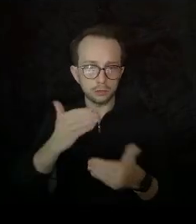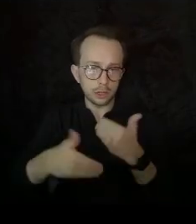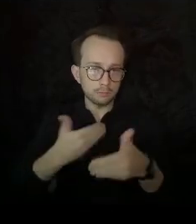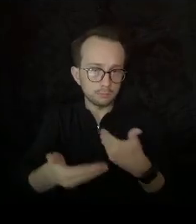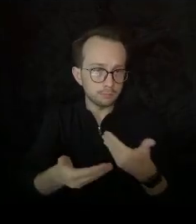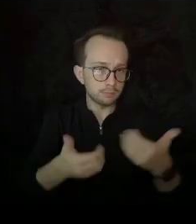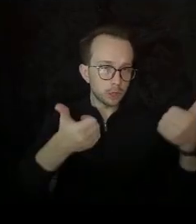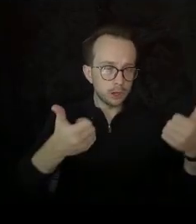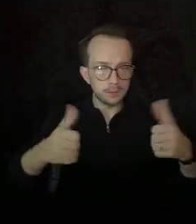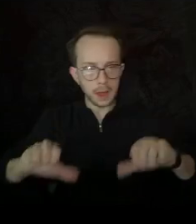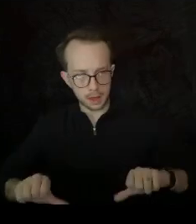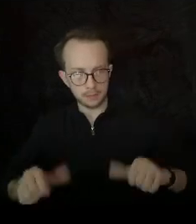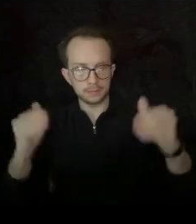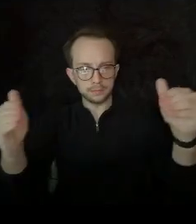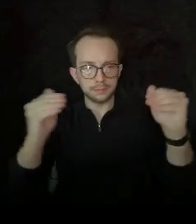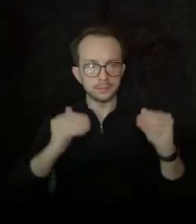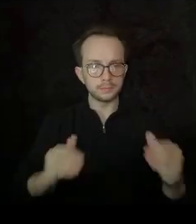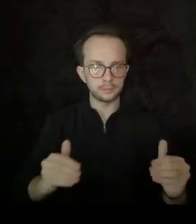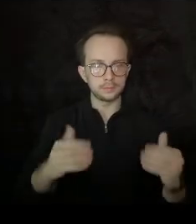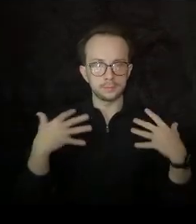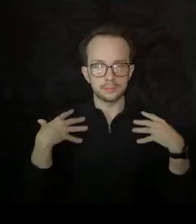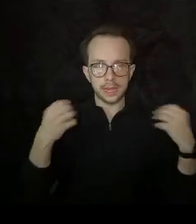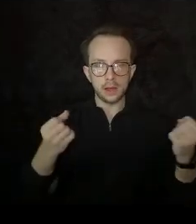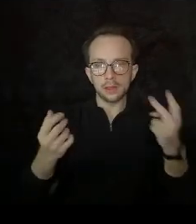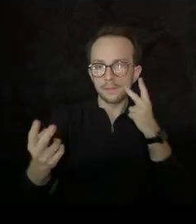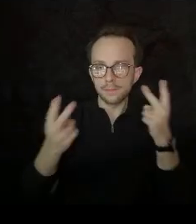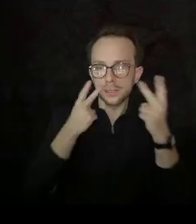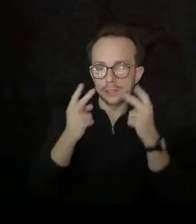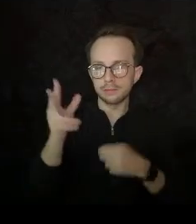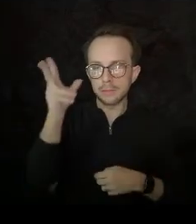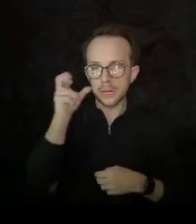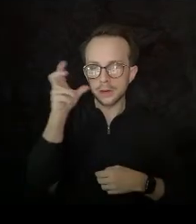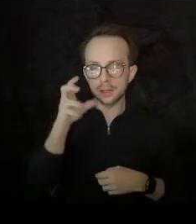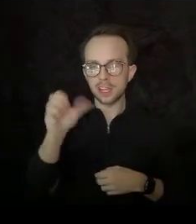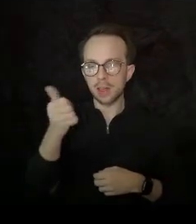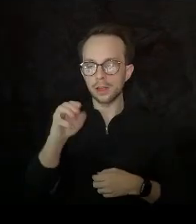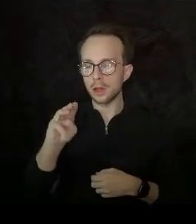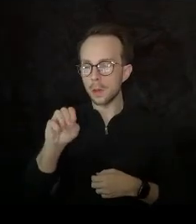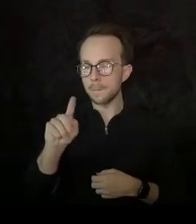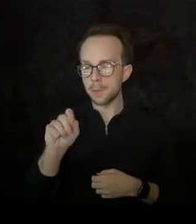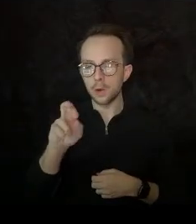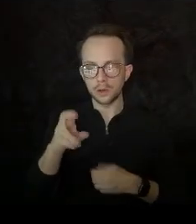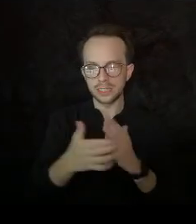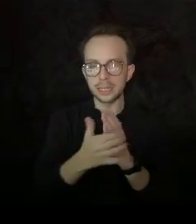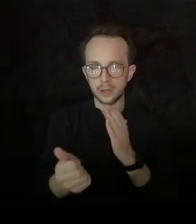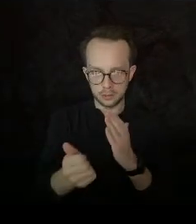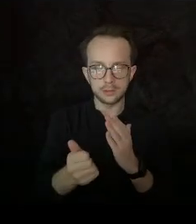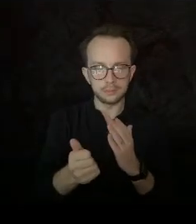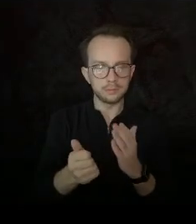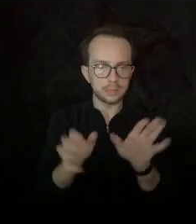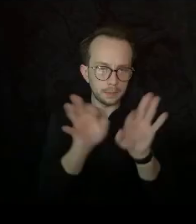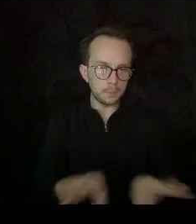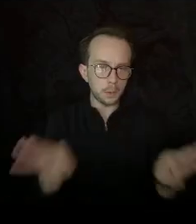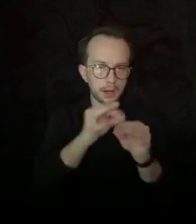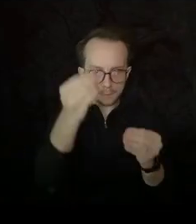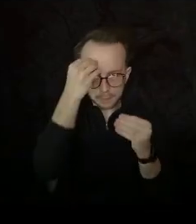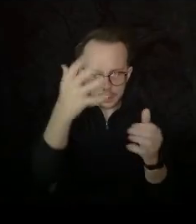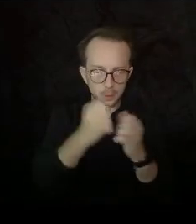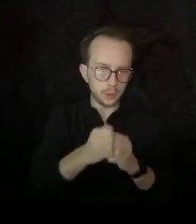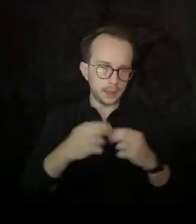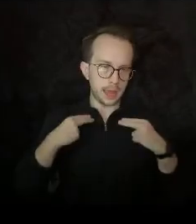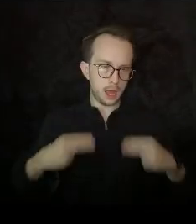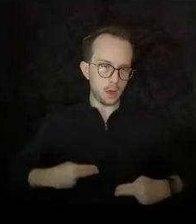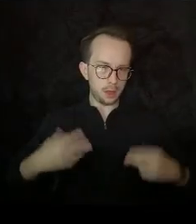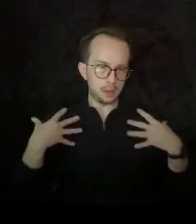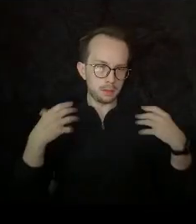Health, vision, hearing, and motor skills. Information about your child's health and physical needs, including any therapy